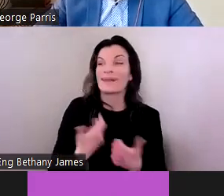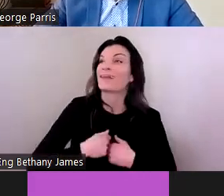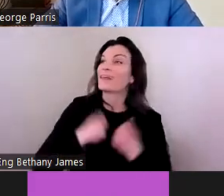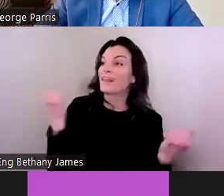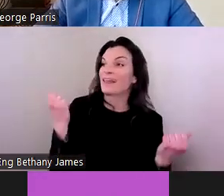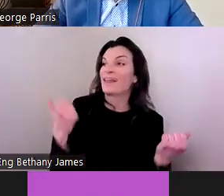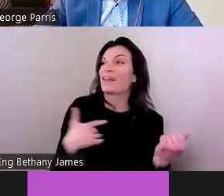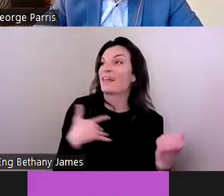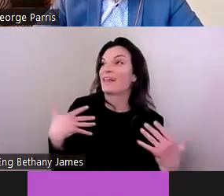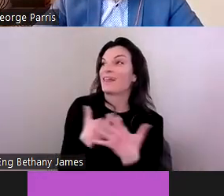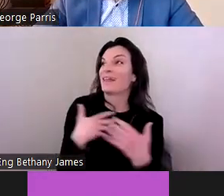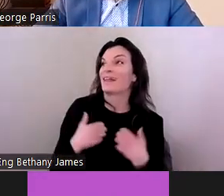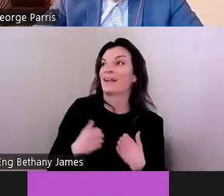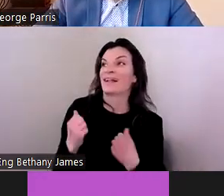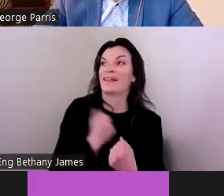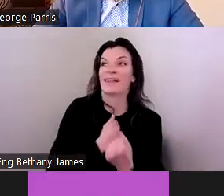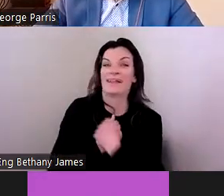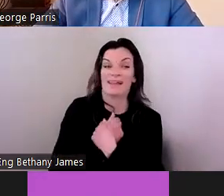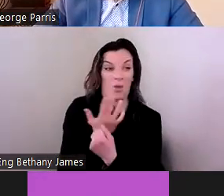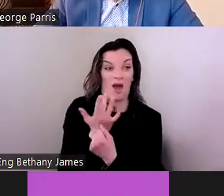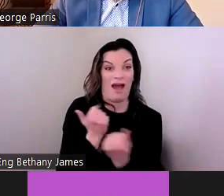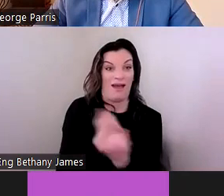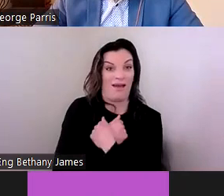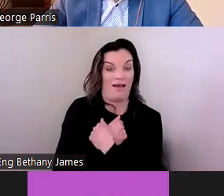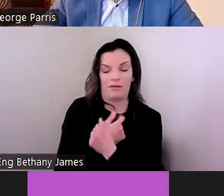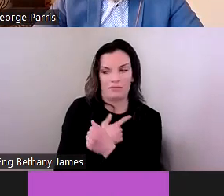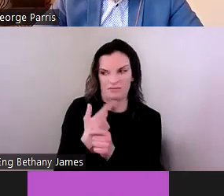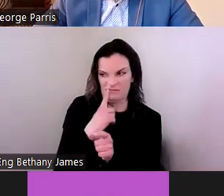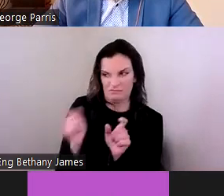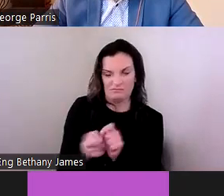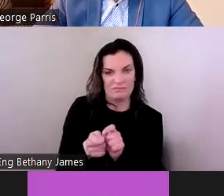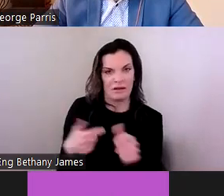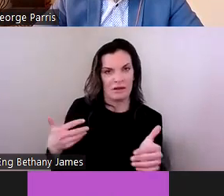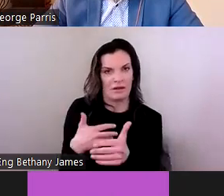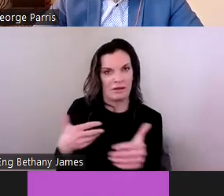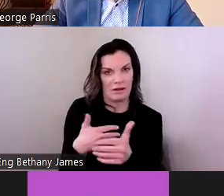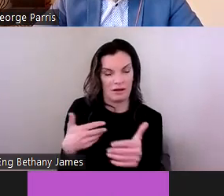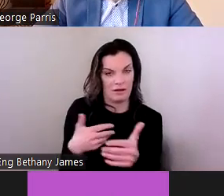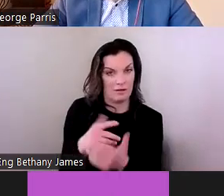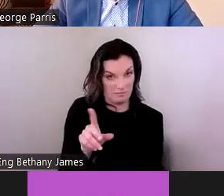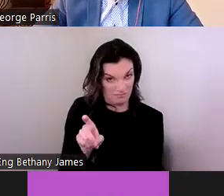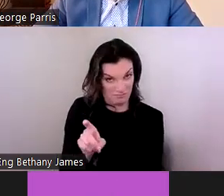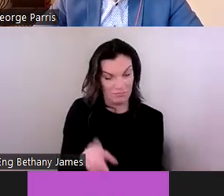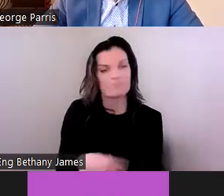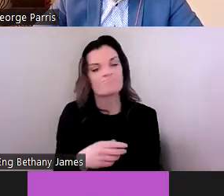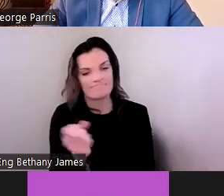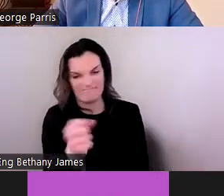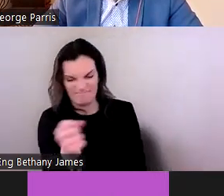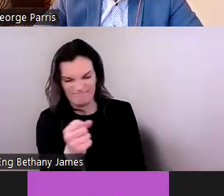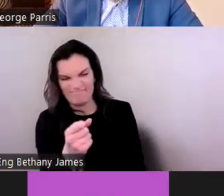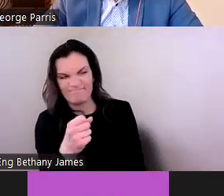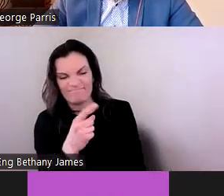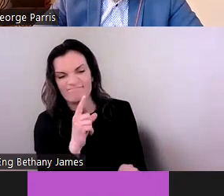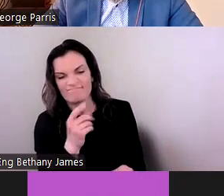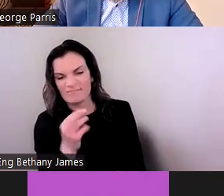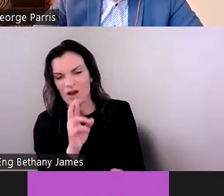the new research that's done by the American Psychological Association, the 2023 survey, definitely shows that. A lot